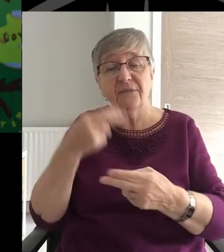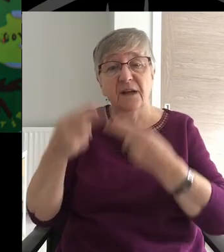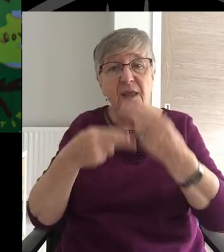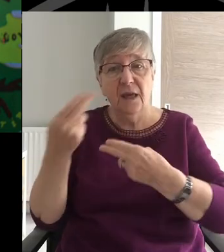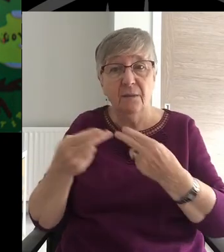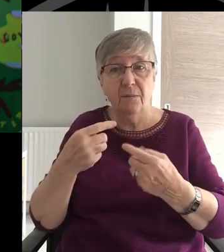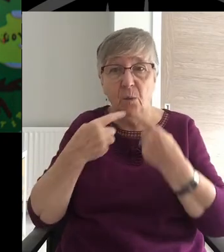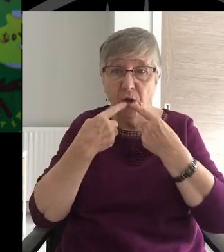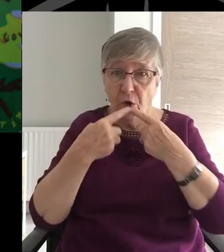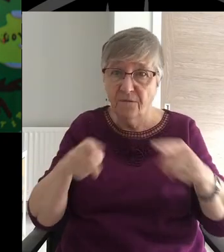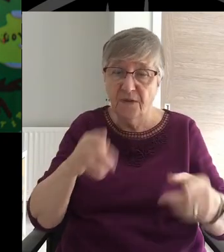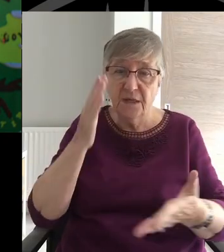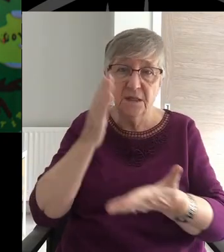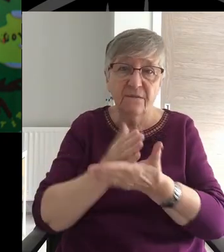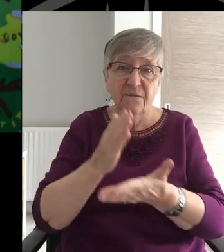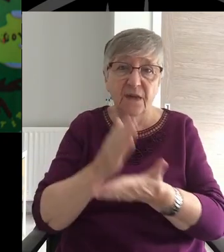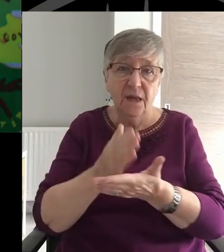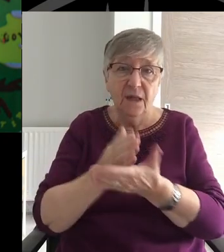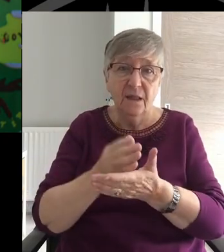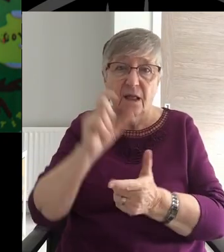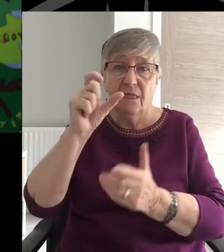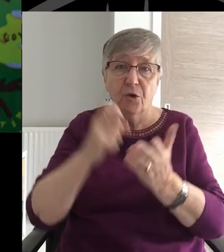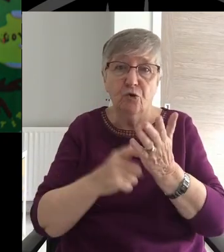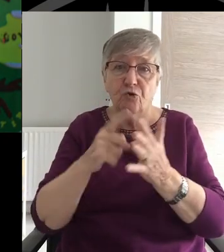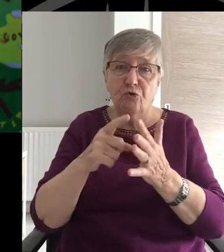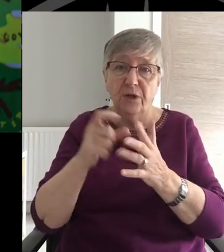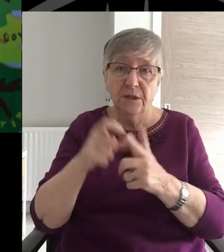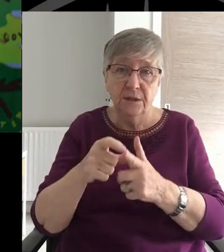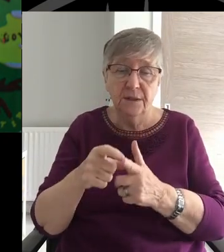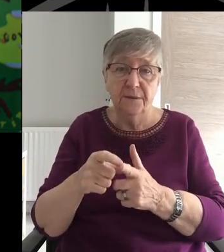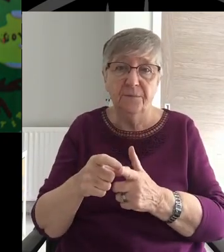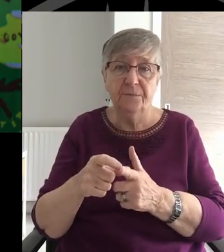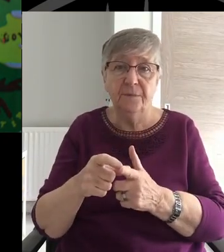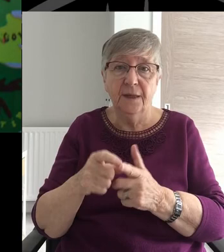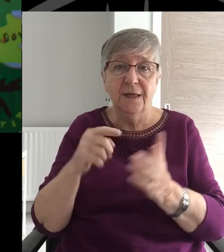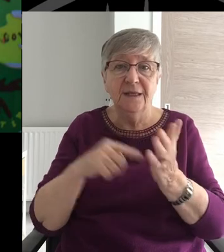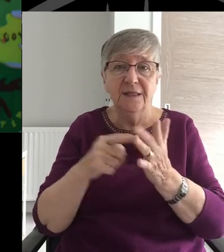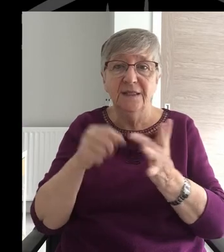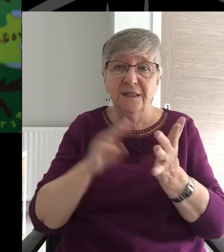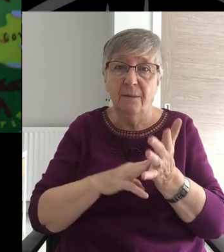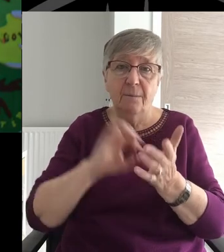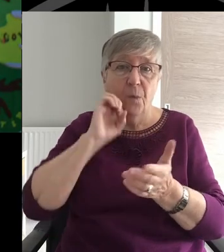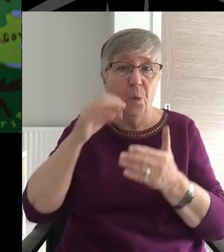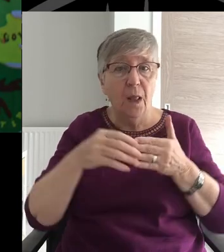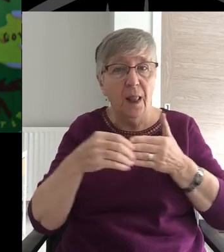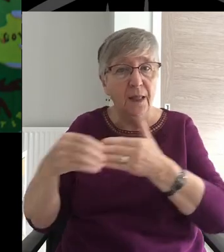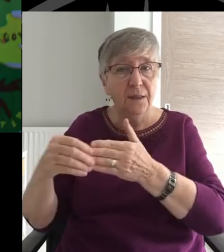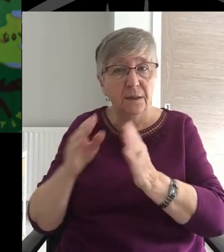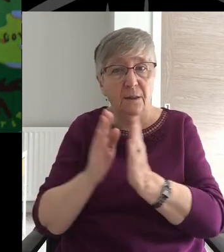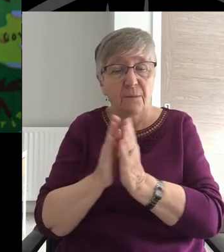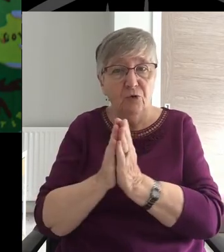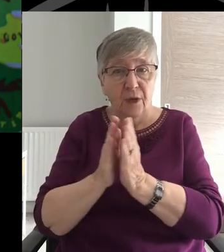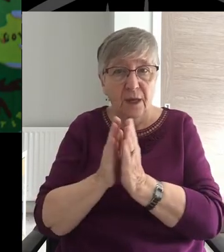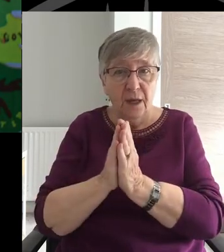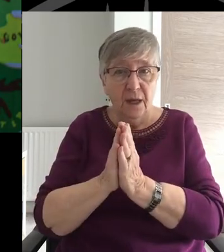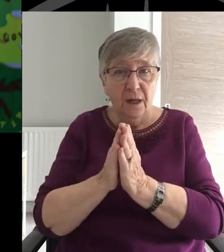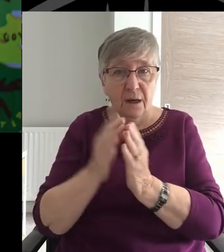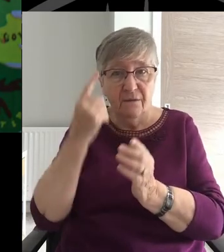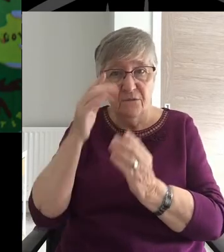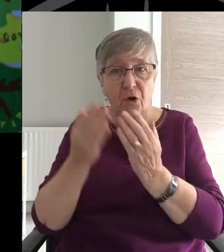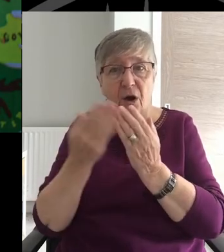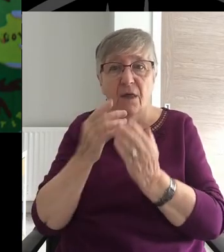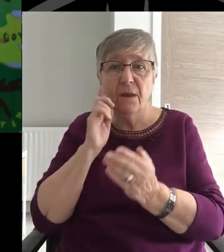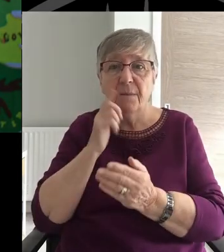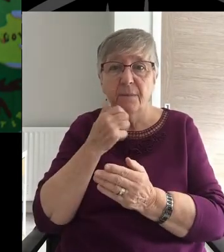confess our faith together in the words of the Apostles' Creed. Tim Ward is going to be leading us in prayer for